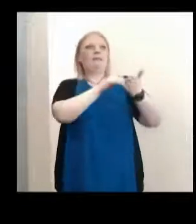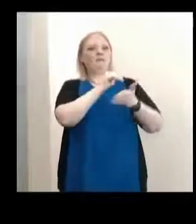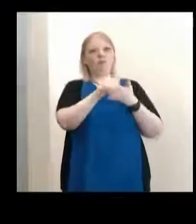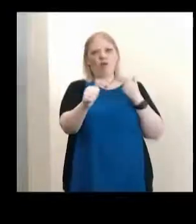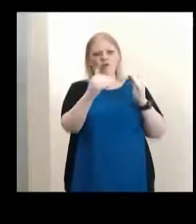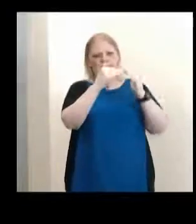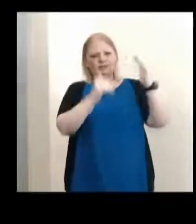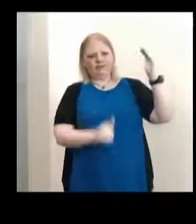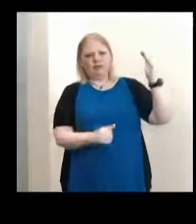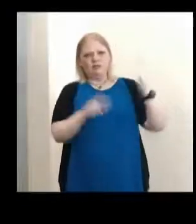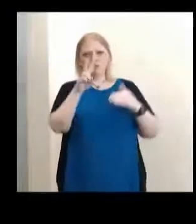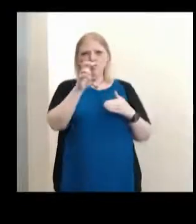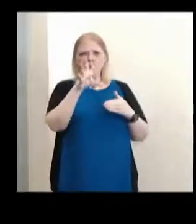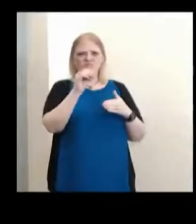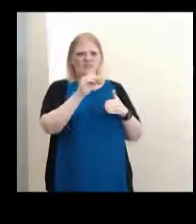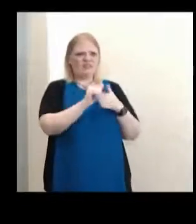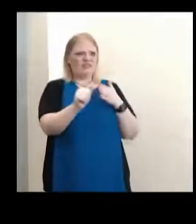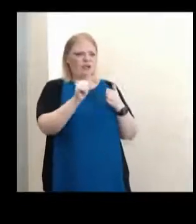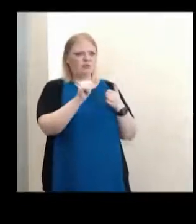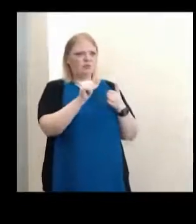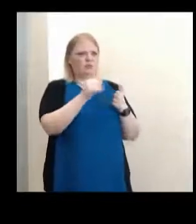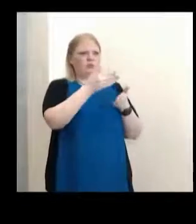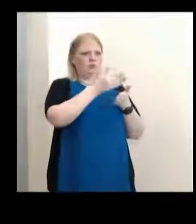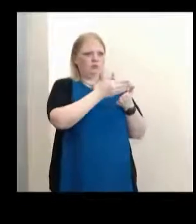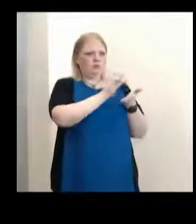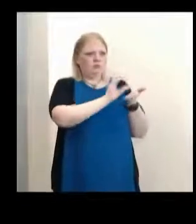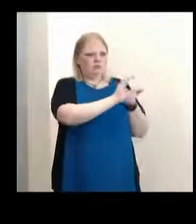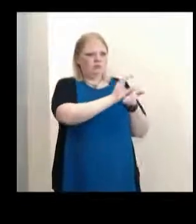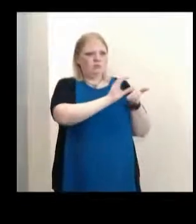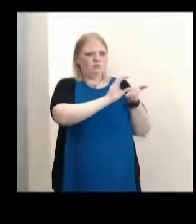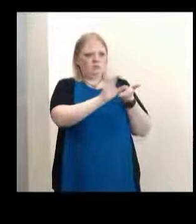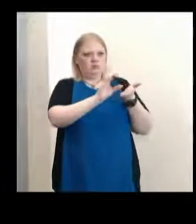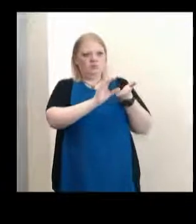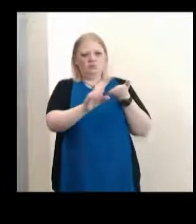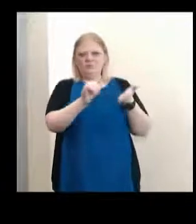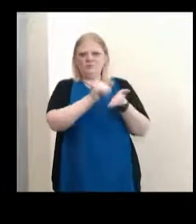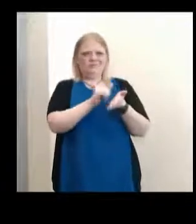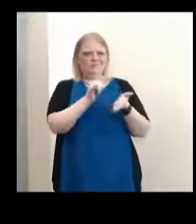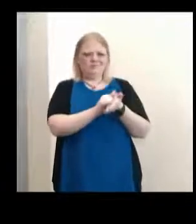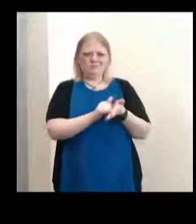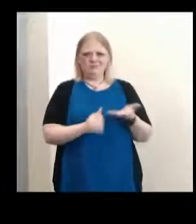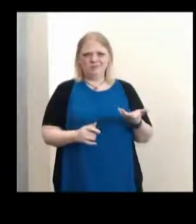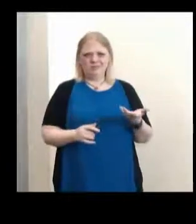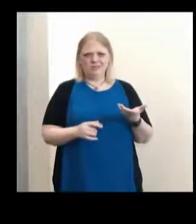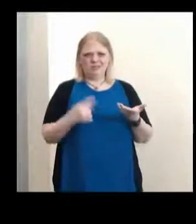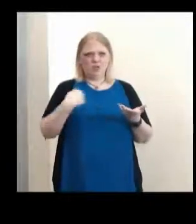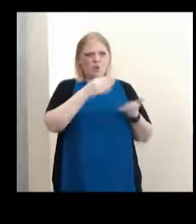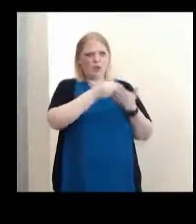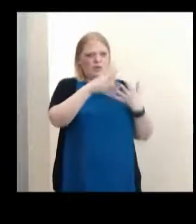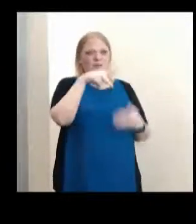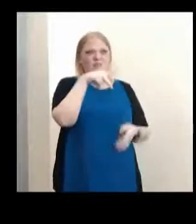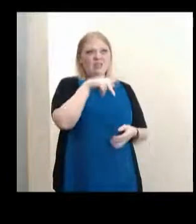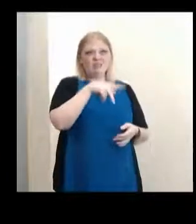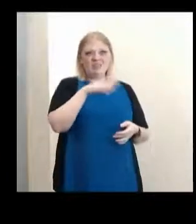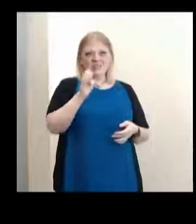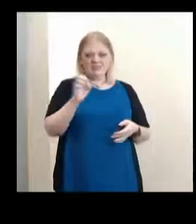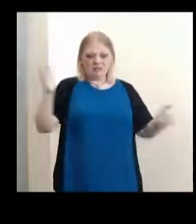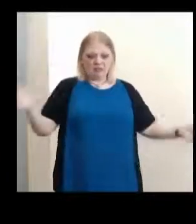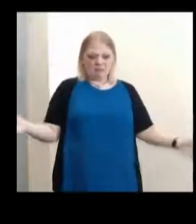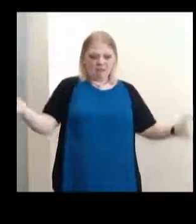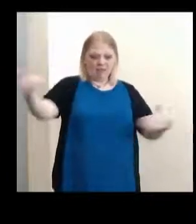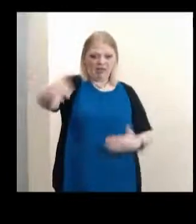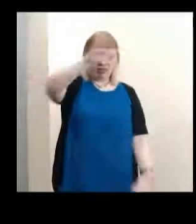than $250,000 increments. It just couldn't be done. When we buy PPE, some pallets of